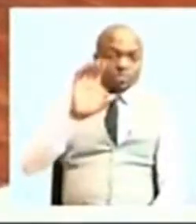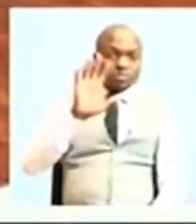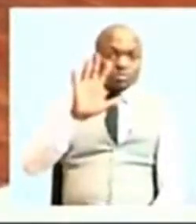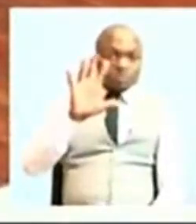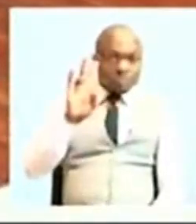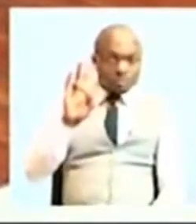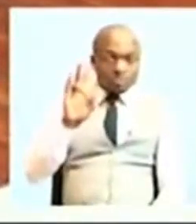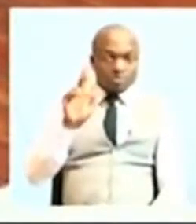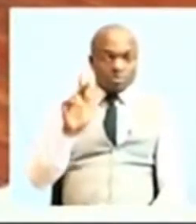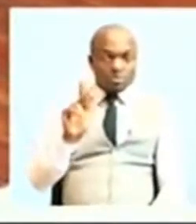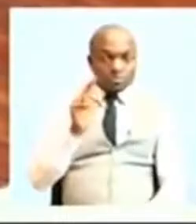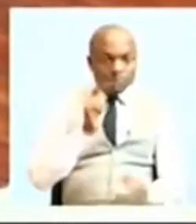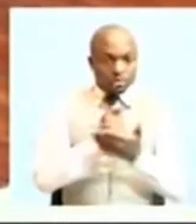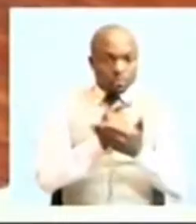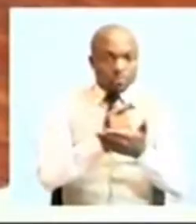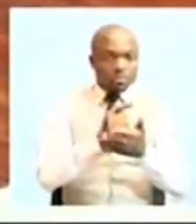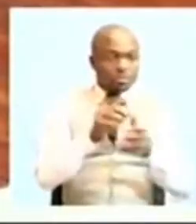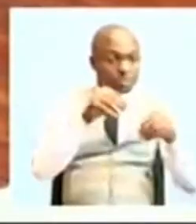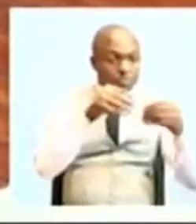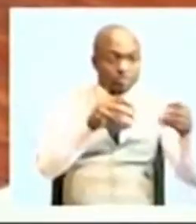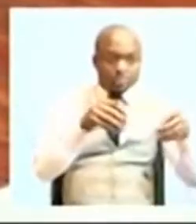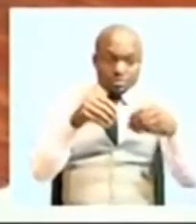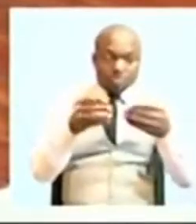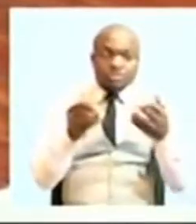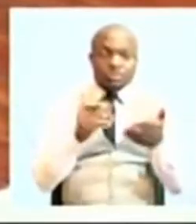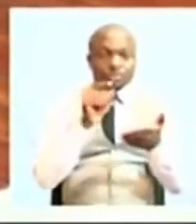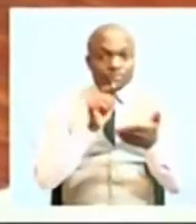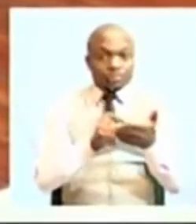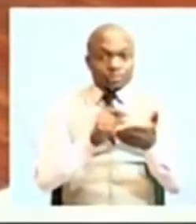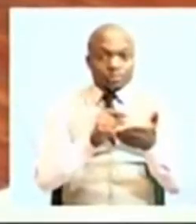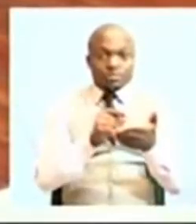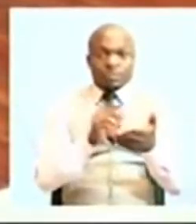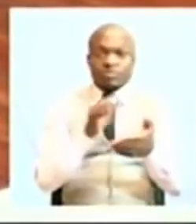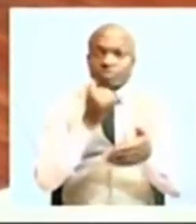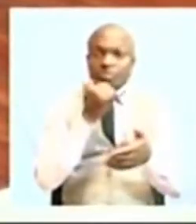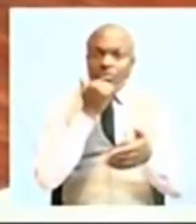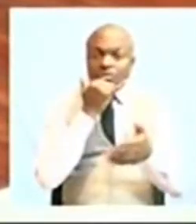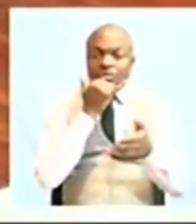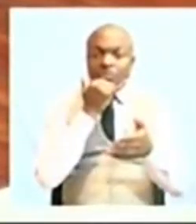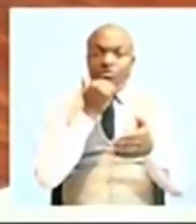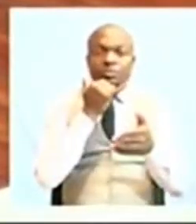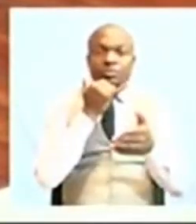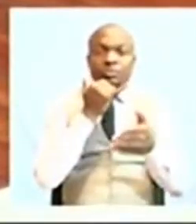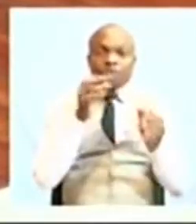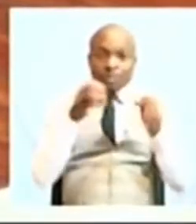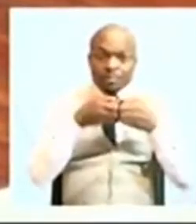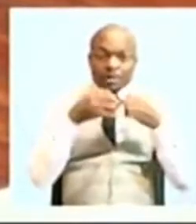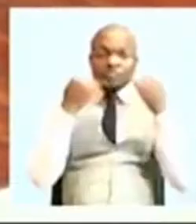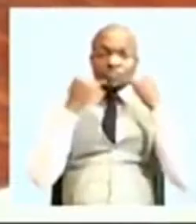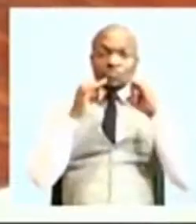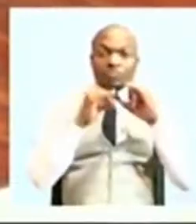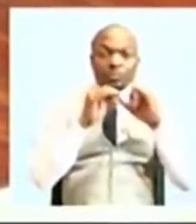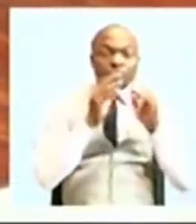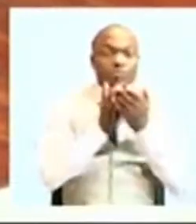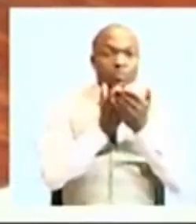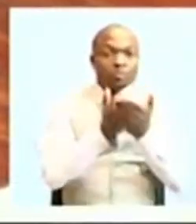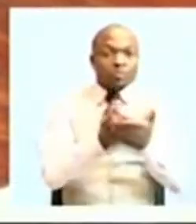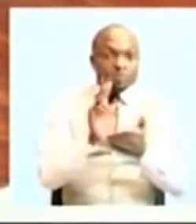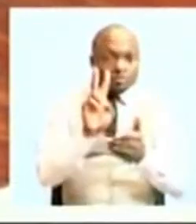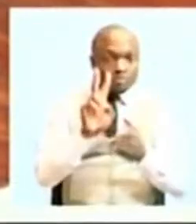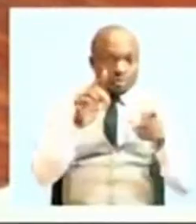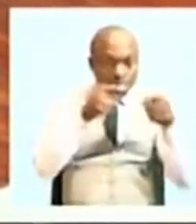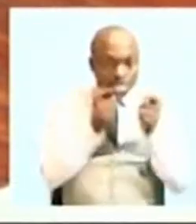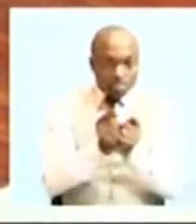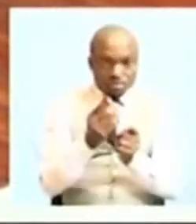60,257 kwacha of the grants was not spent. This was due to incorrect banking details submitted by 2 clubs, which resulted in